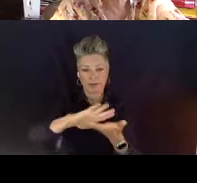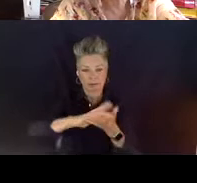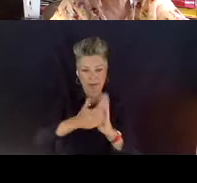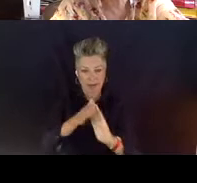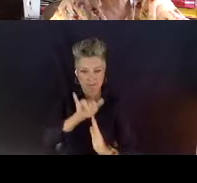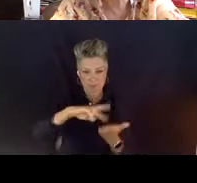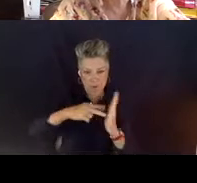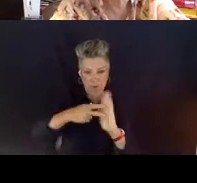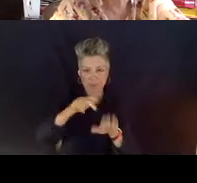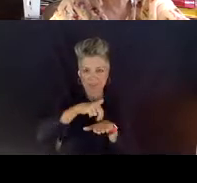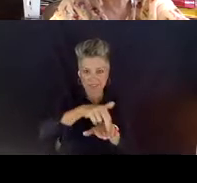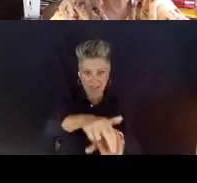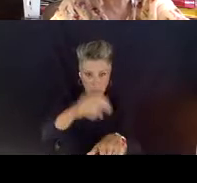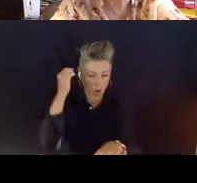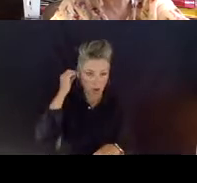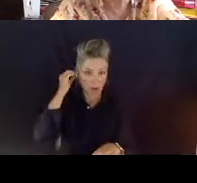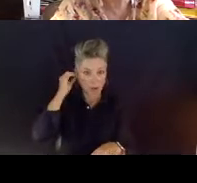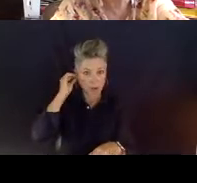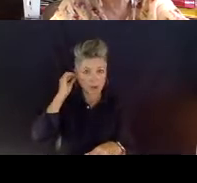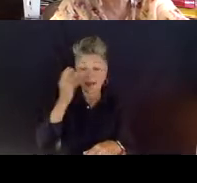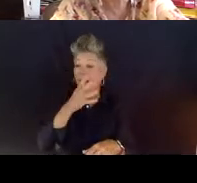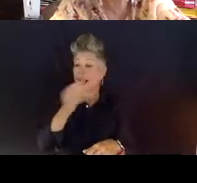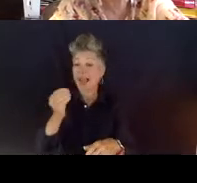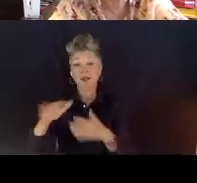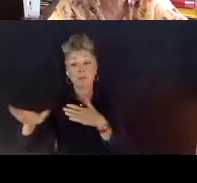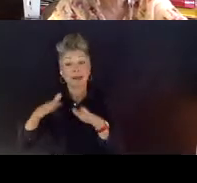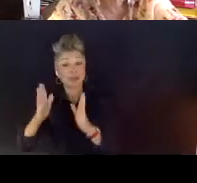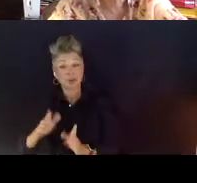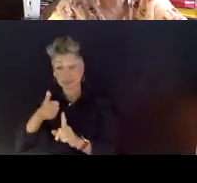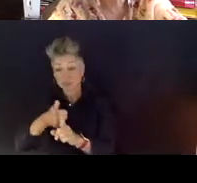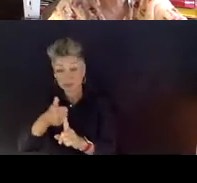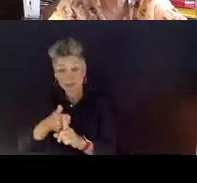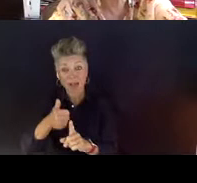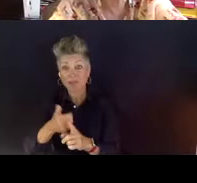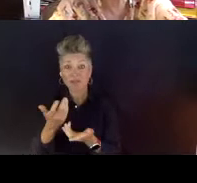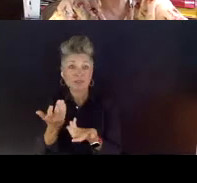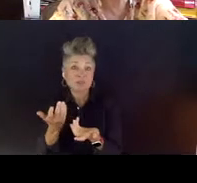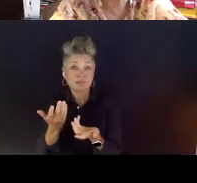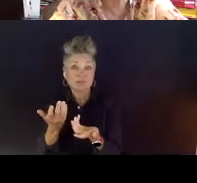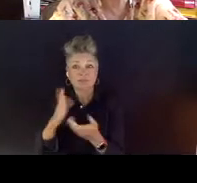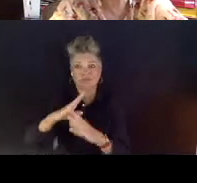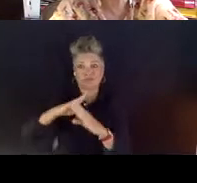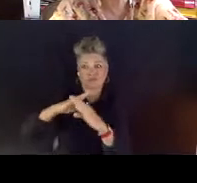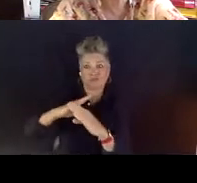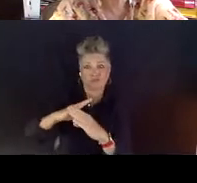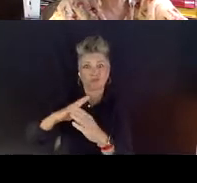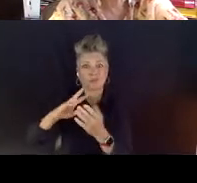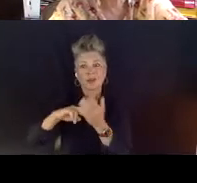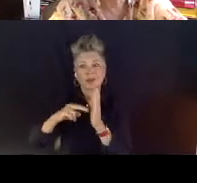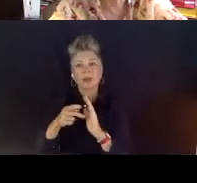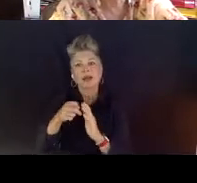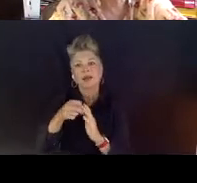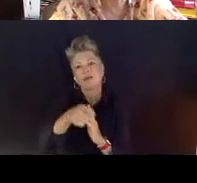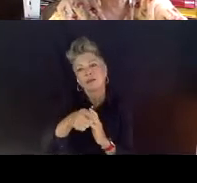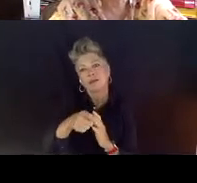and the pedestrians' unobstructed mobility on the sidewalks justified municipal restrictions on